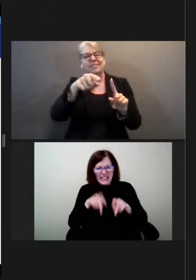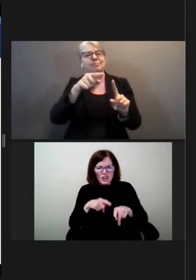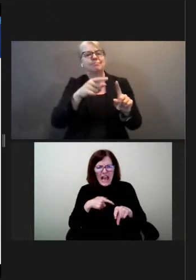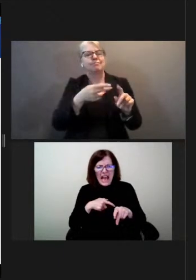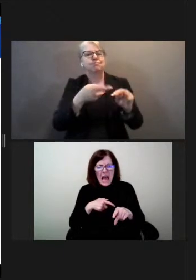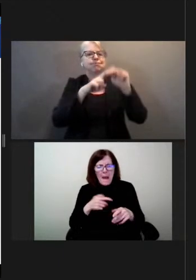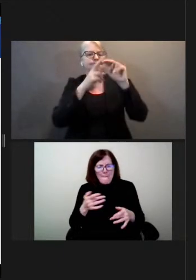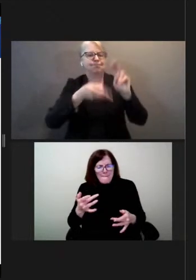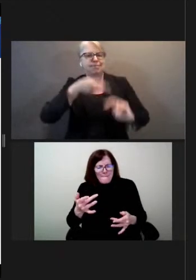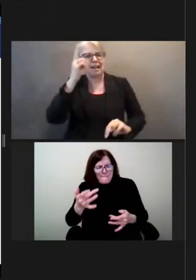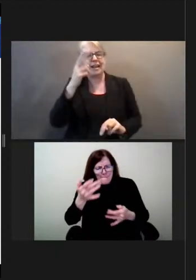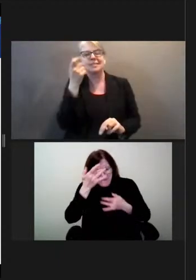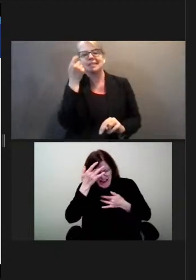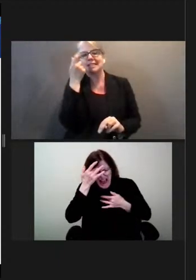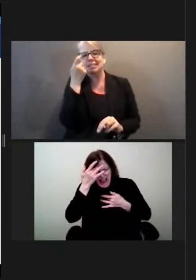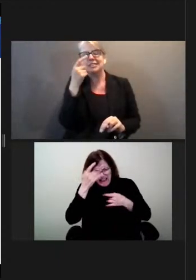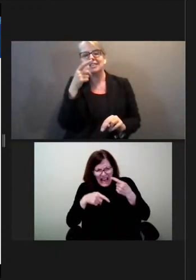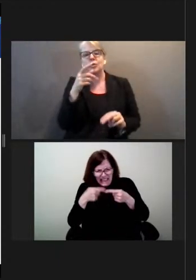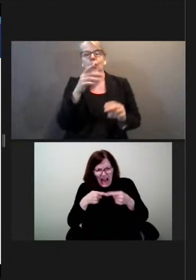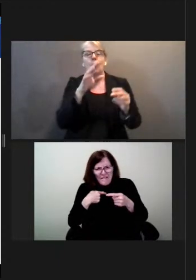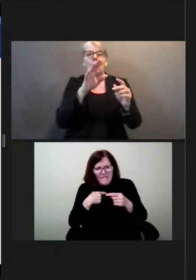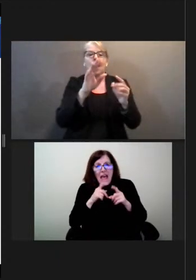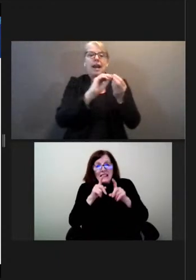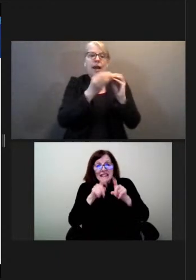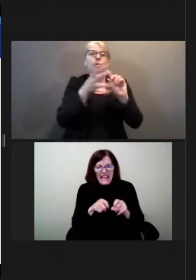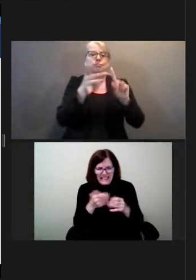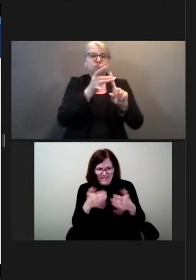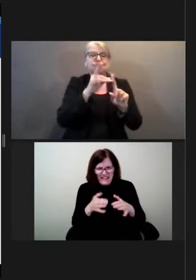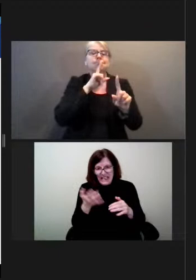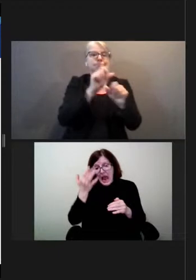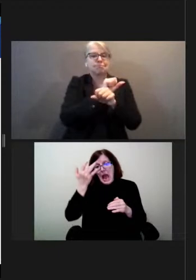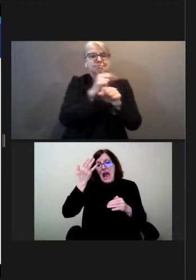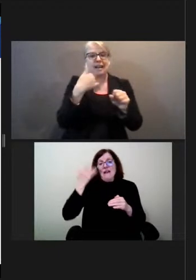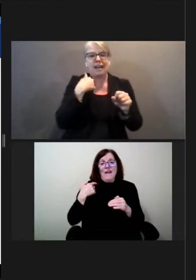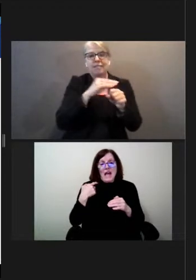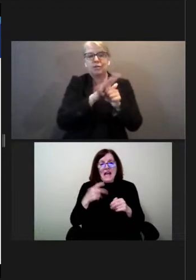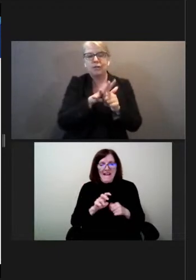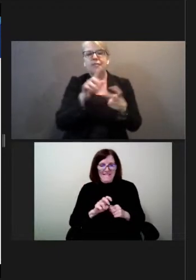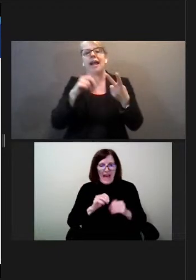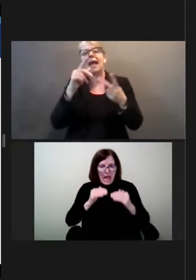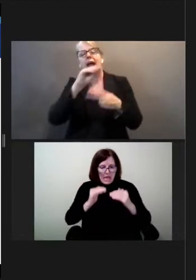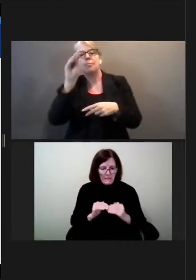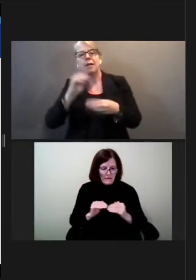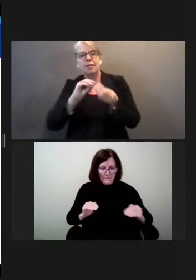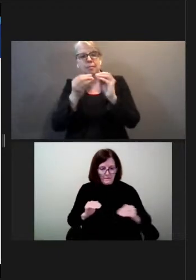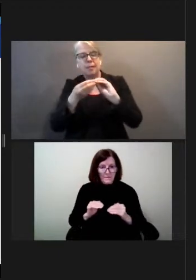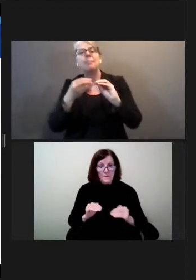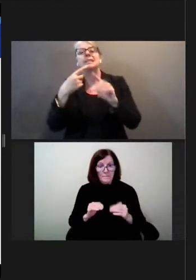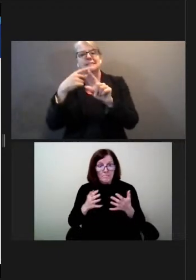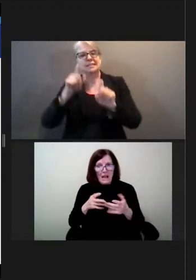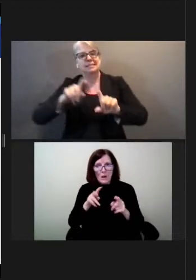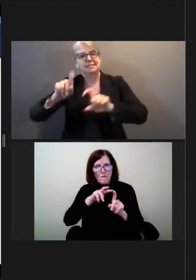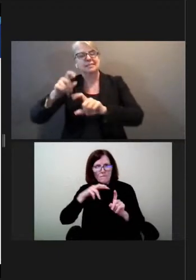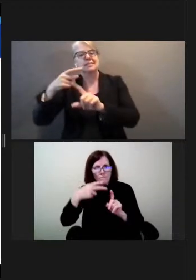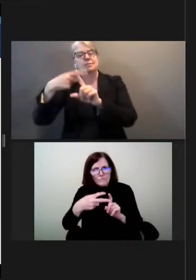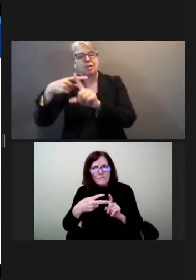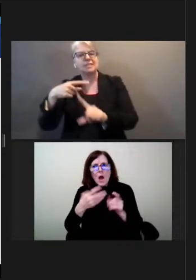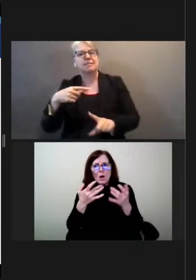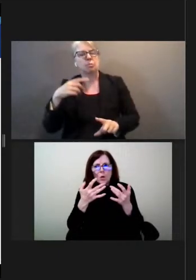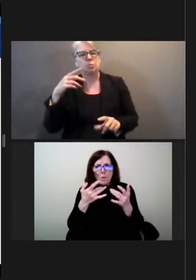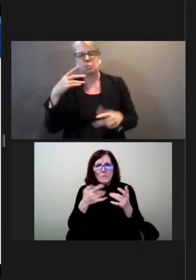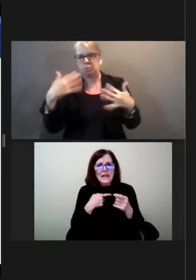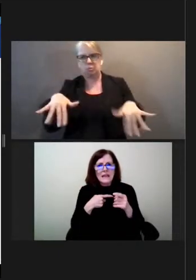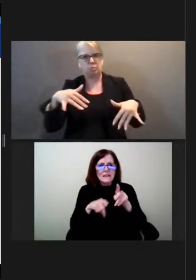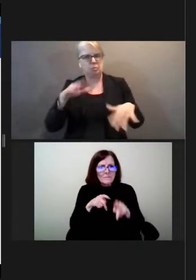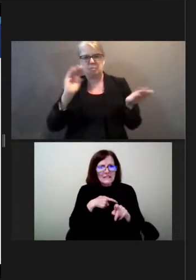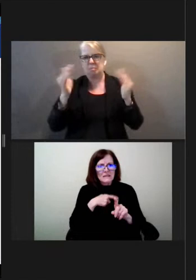So again, both in terms of case numbers and the proportion of people testing positive, we've never seen anything like this before.